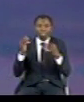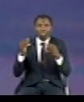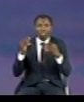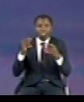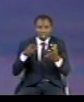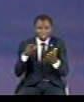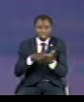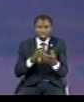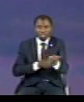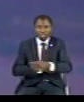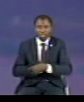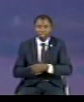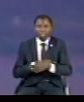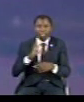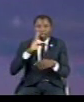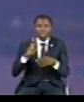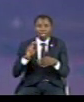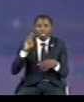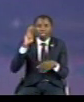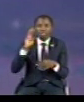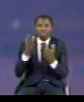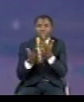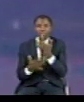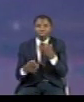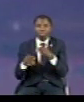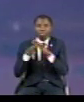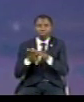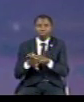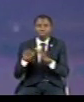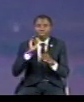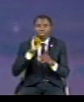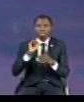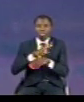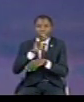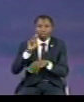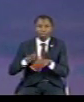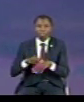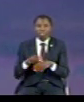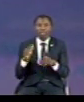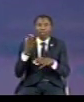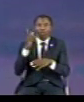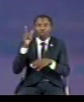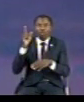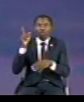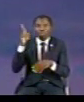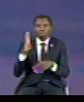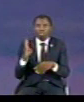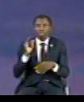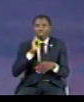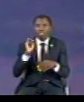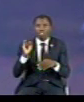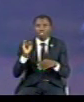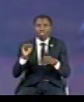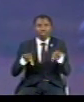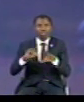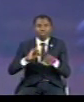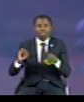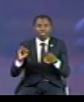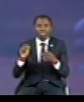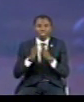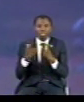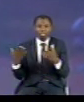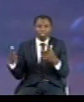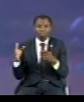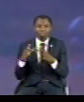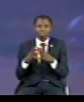Abuja. Indeed, God is doing great things as Jesus has thought about Mercy